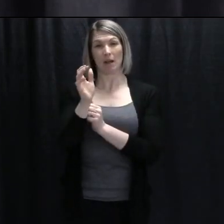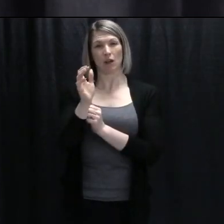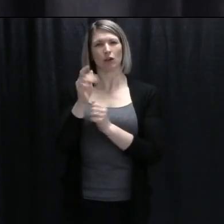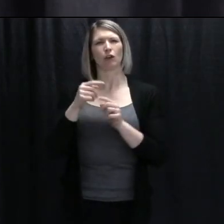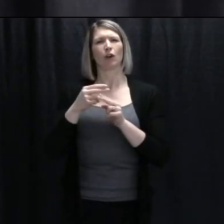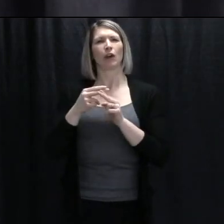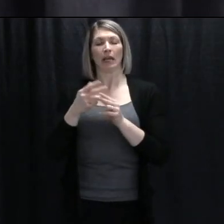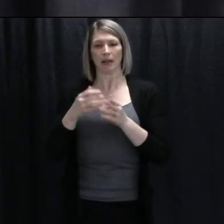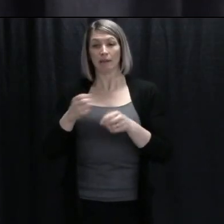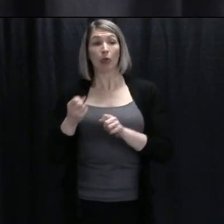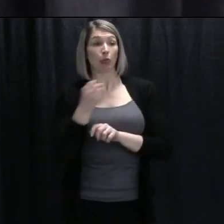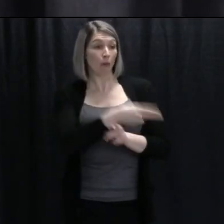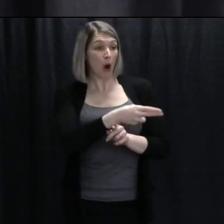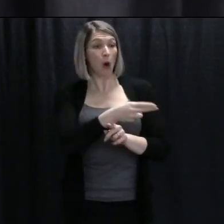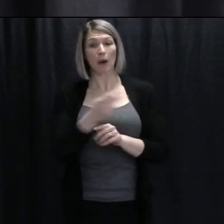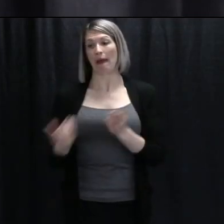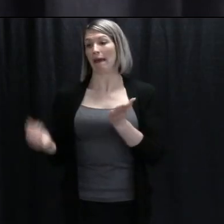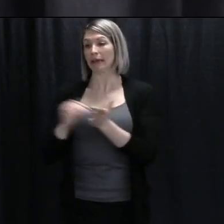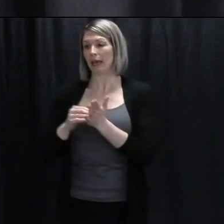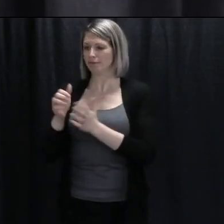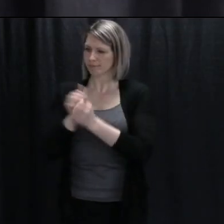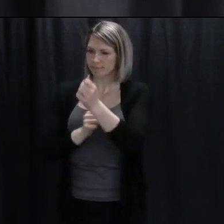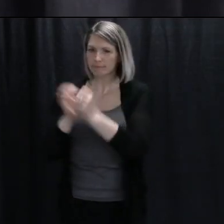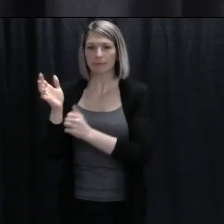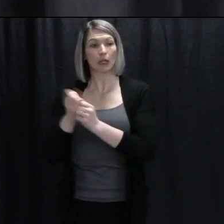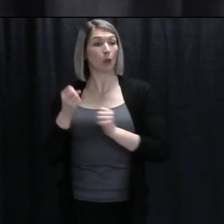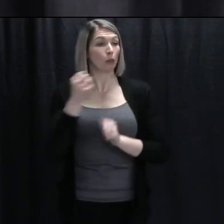times greater than we would normally